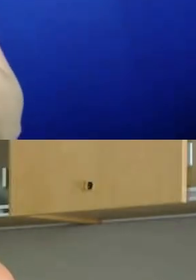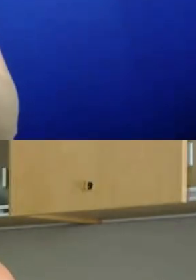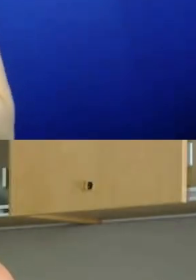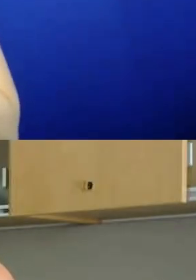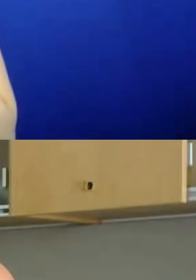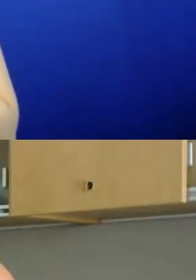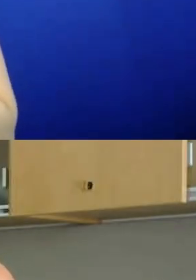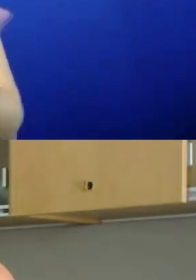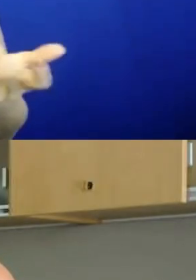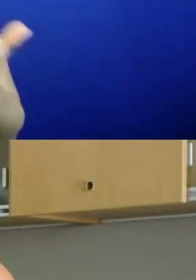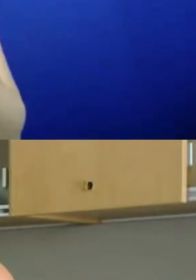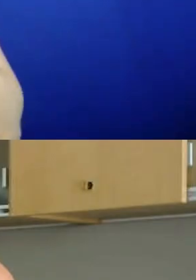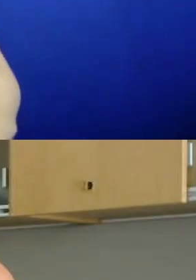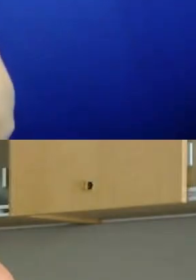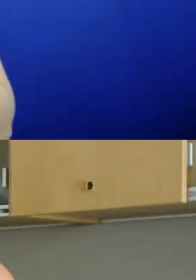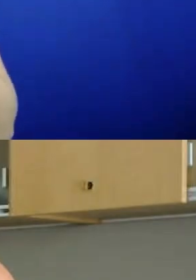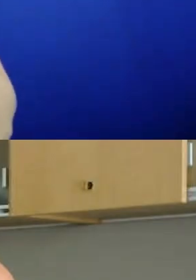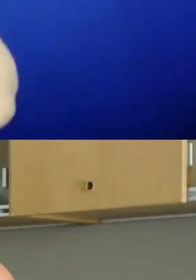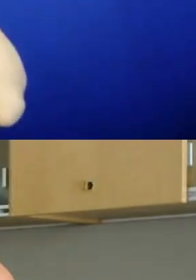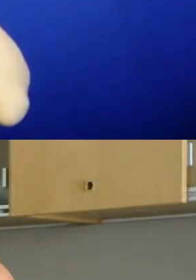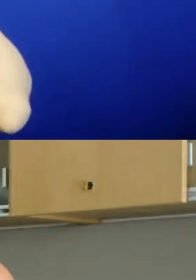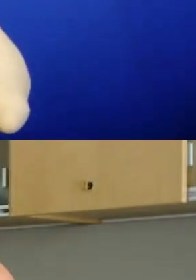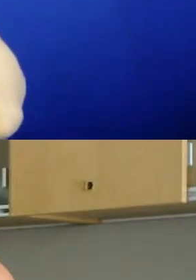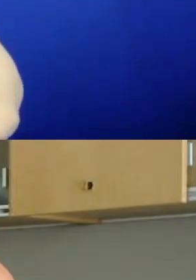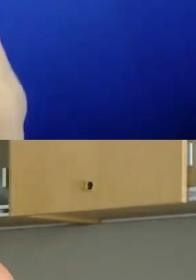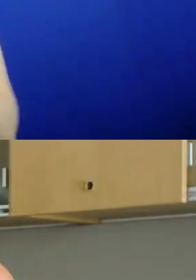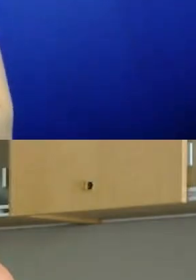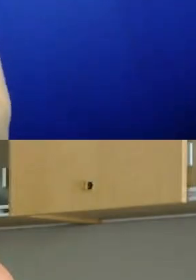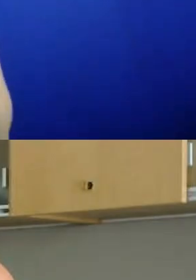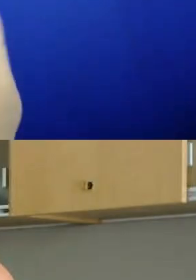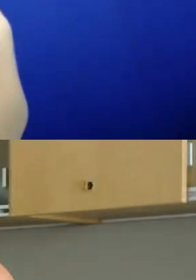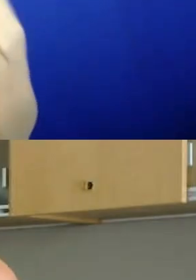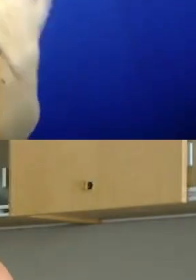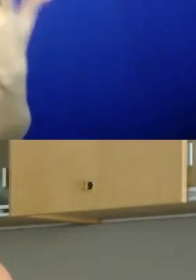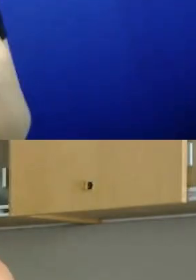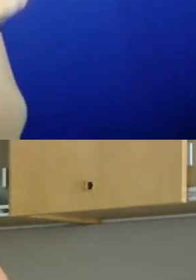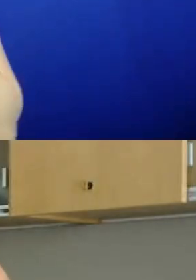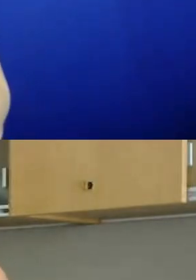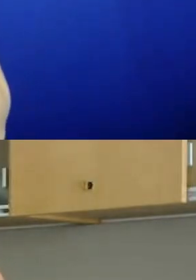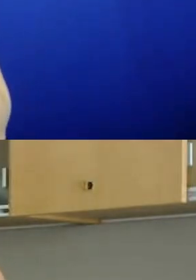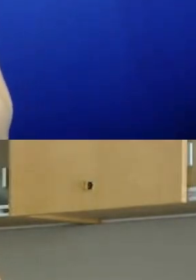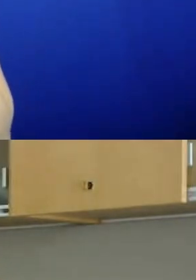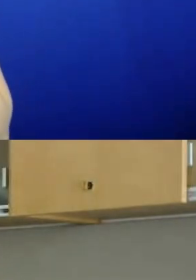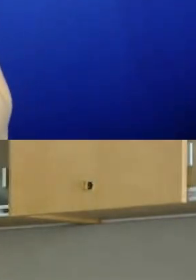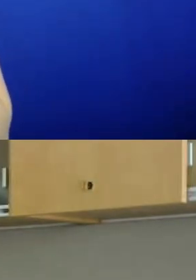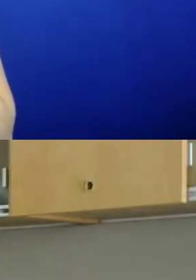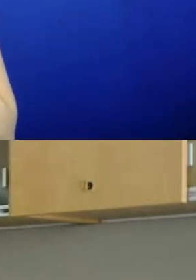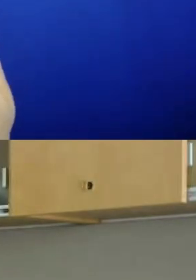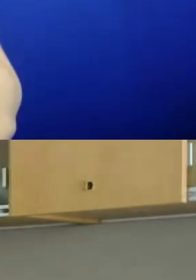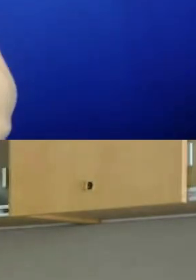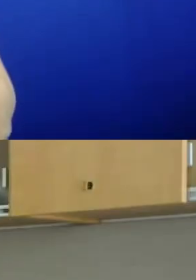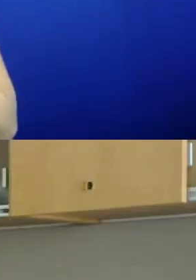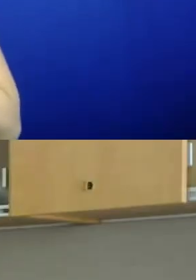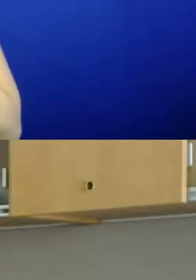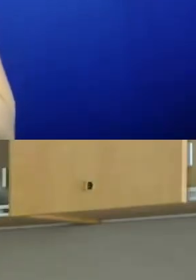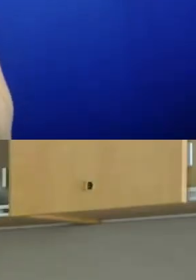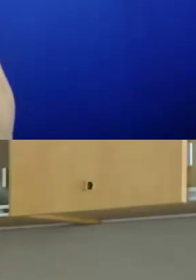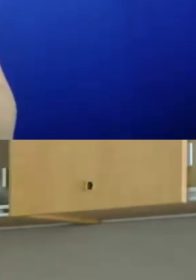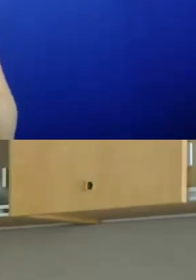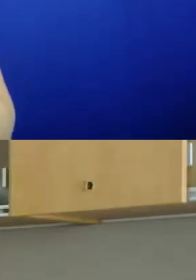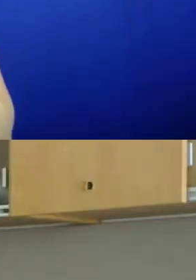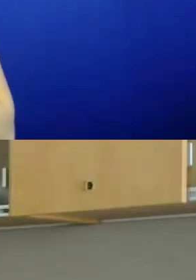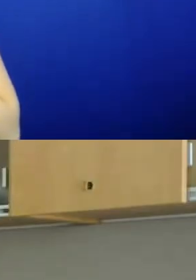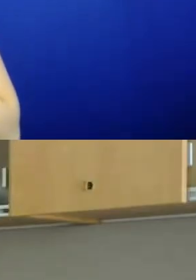mean, they just have to be aware that it could be addictive and pay attention to Mhm. see if they're developing issues from